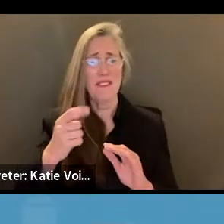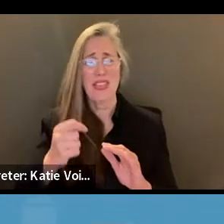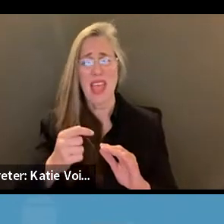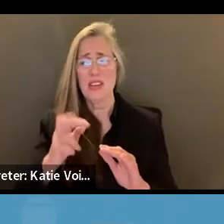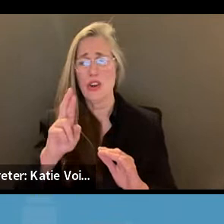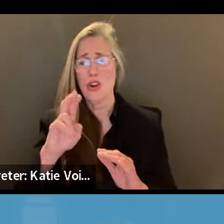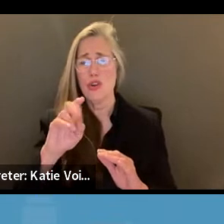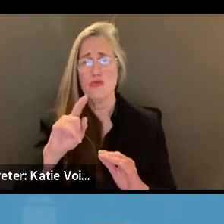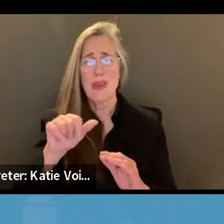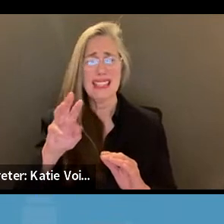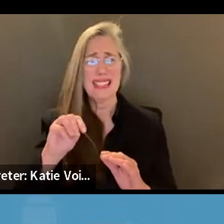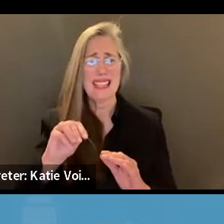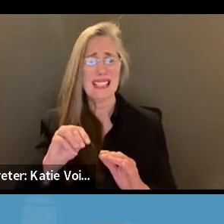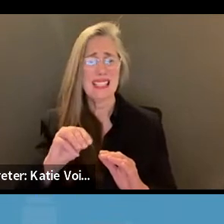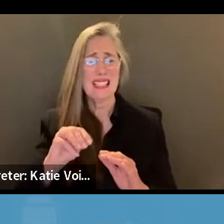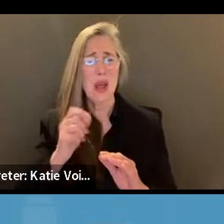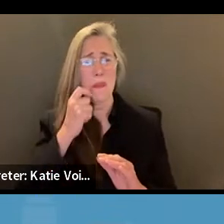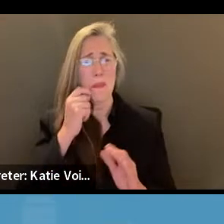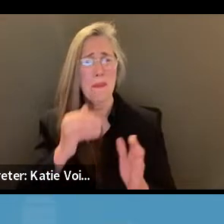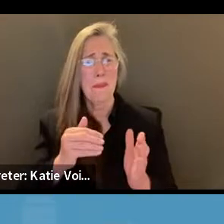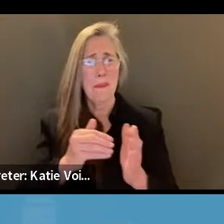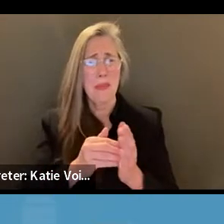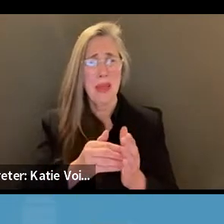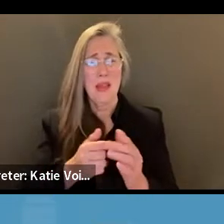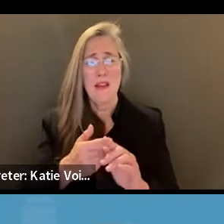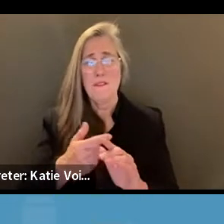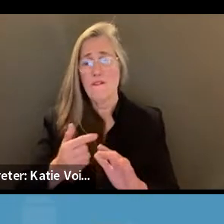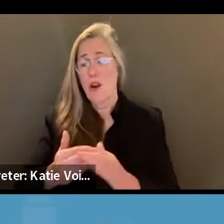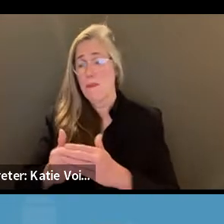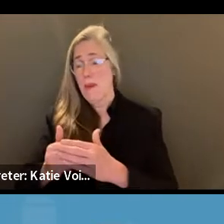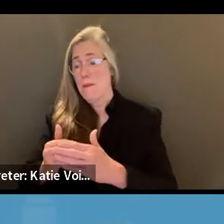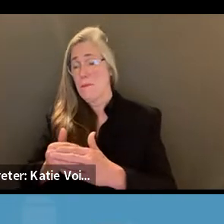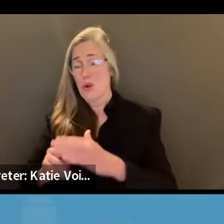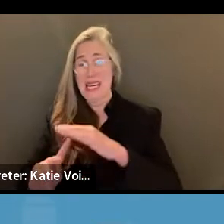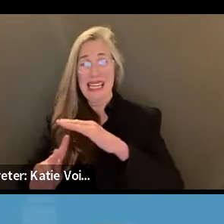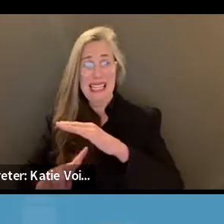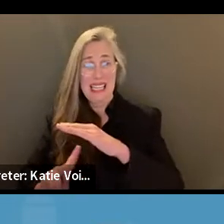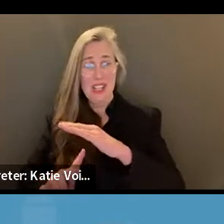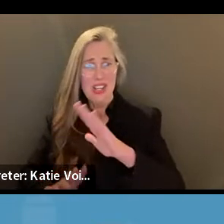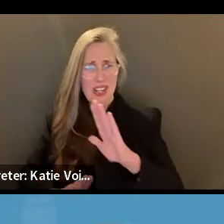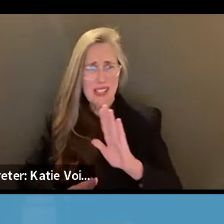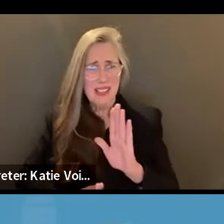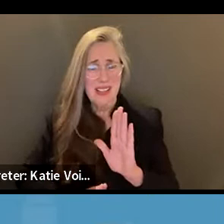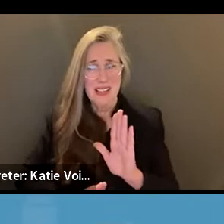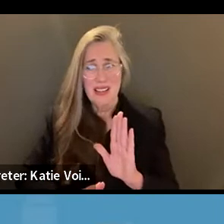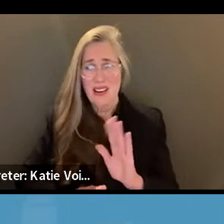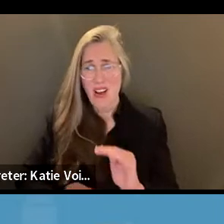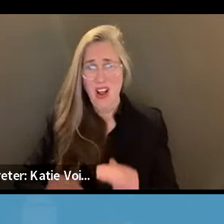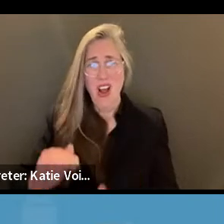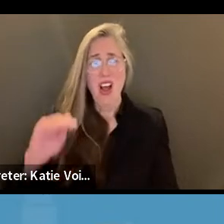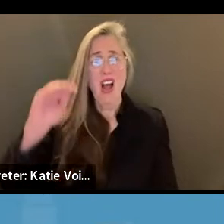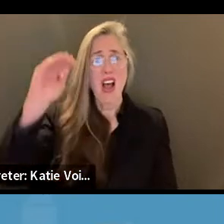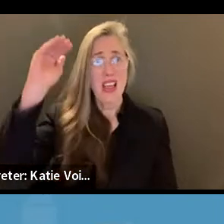Through from pre-K on up with our students.